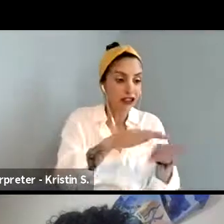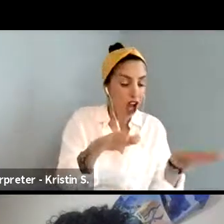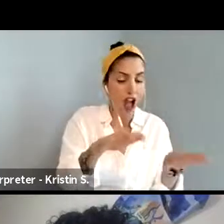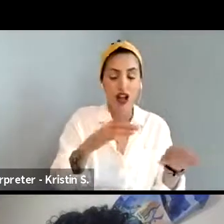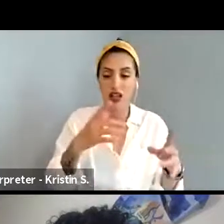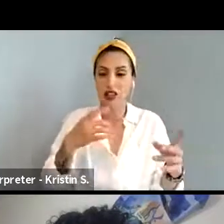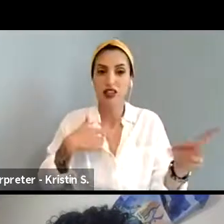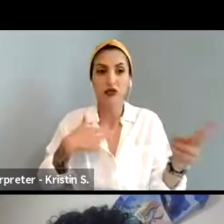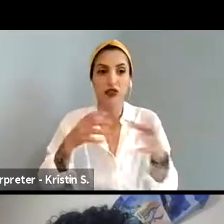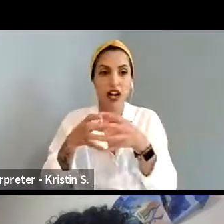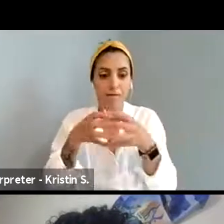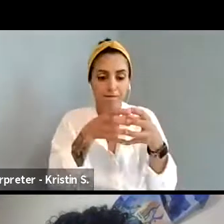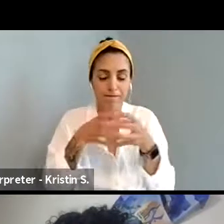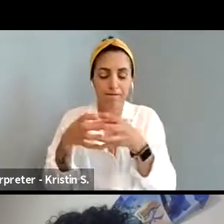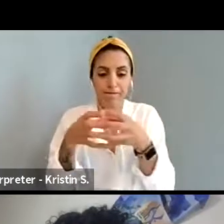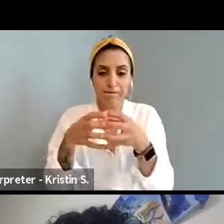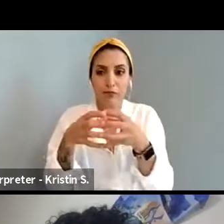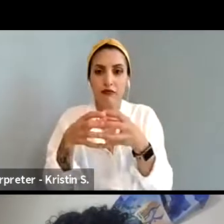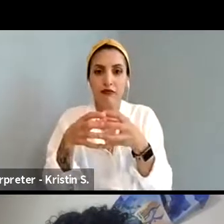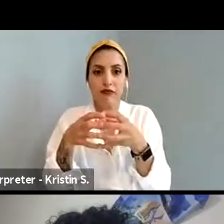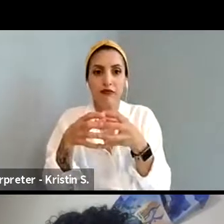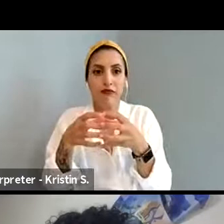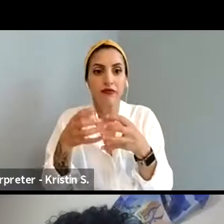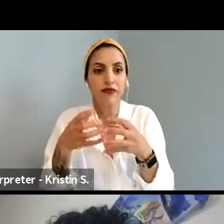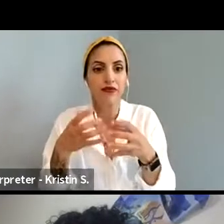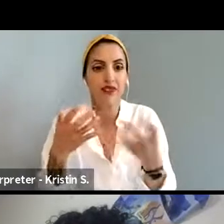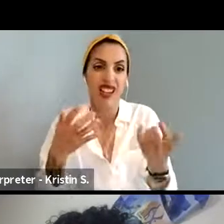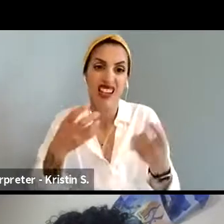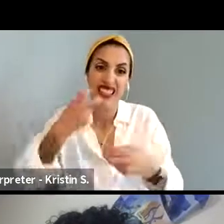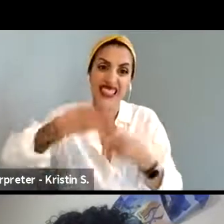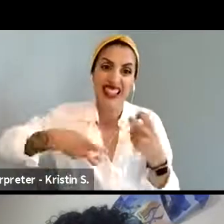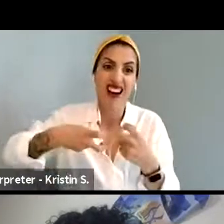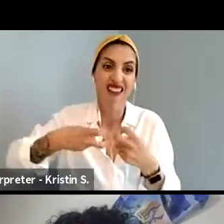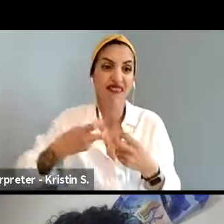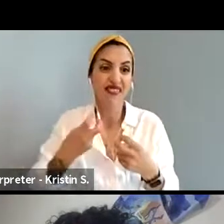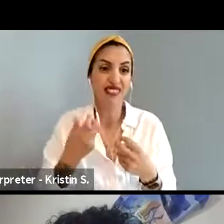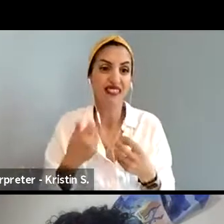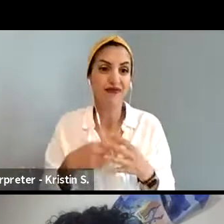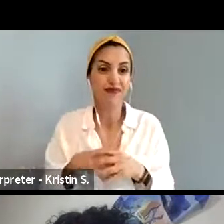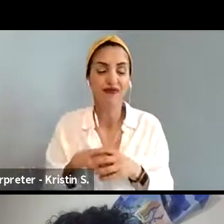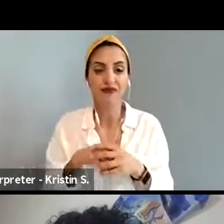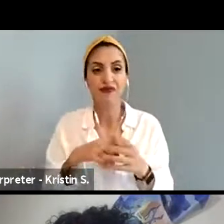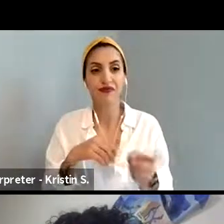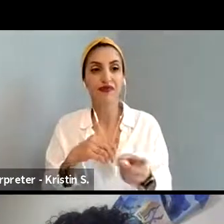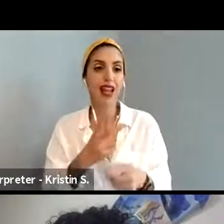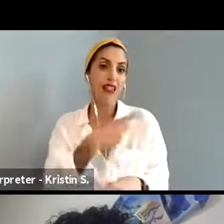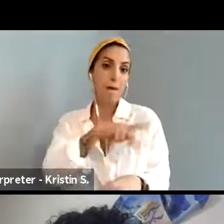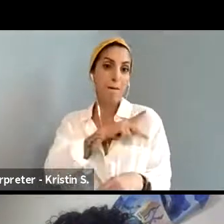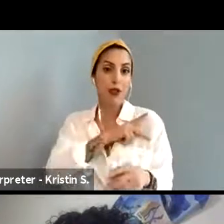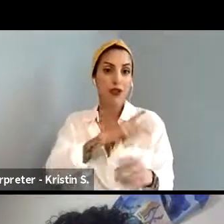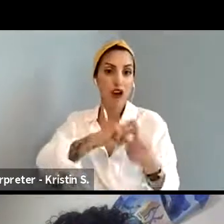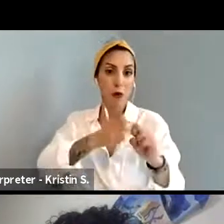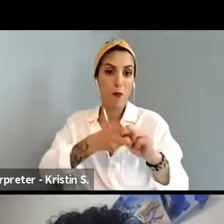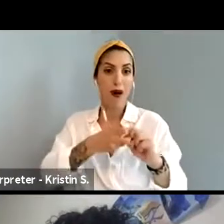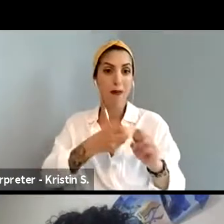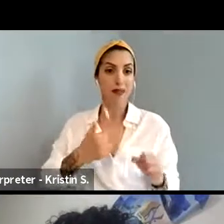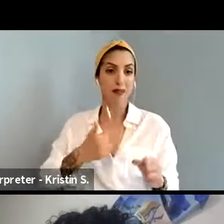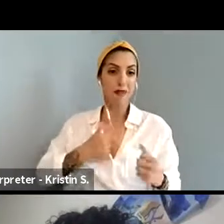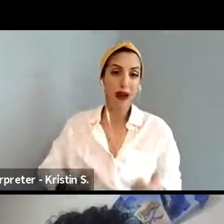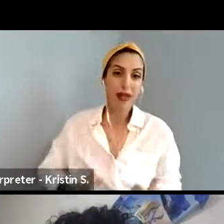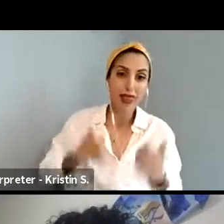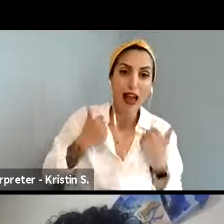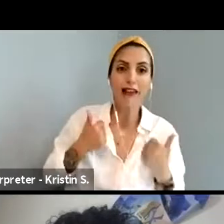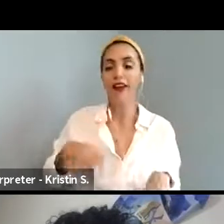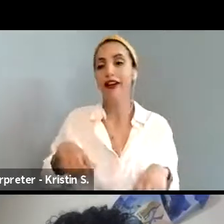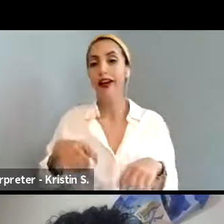family, but also it's tough and it's rough. And then personal issues in my life, personal issues in my artistic and